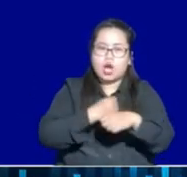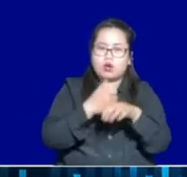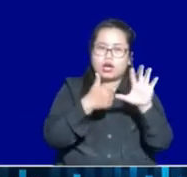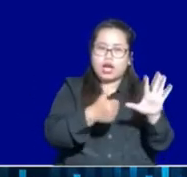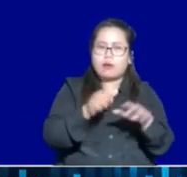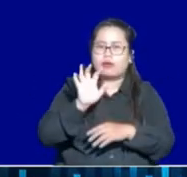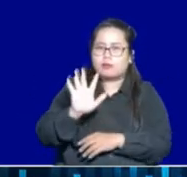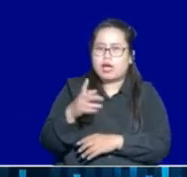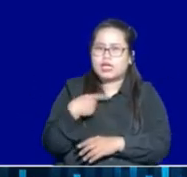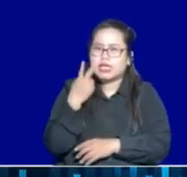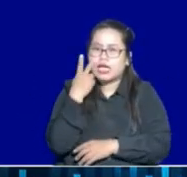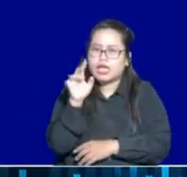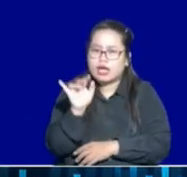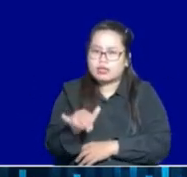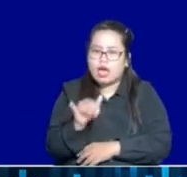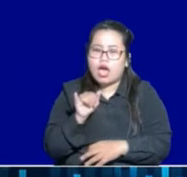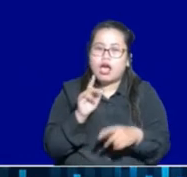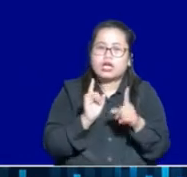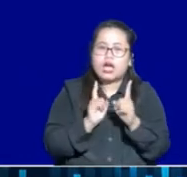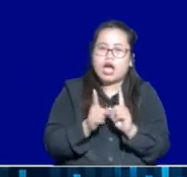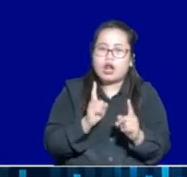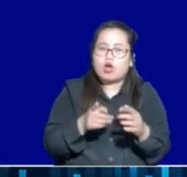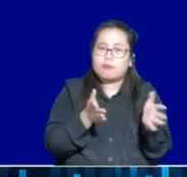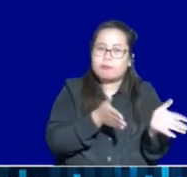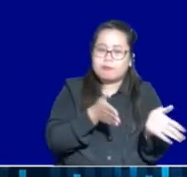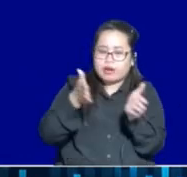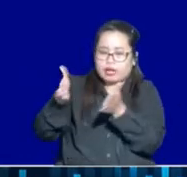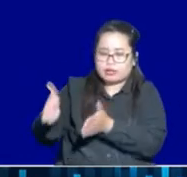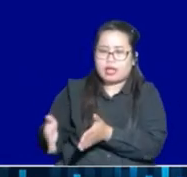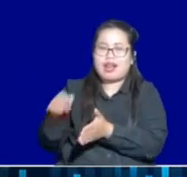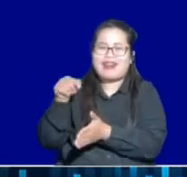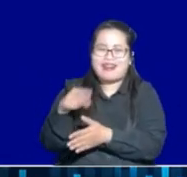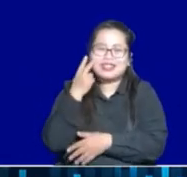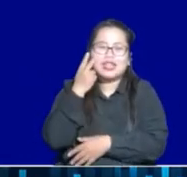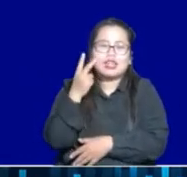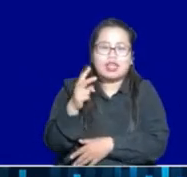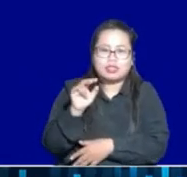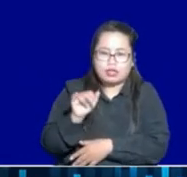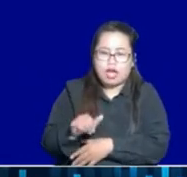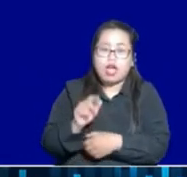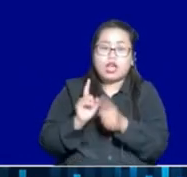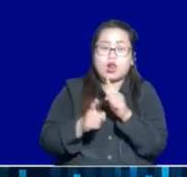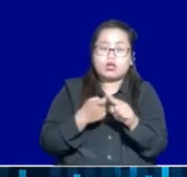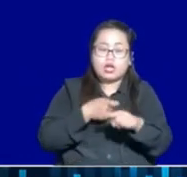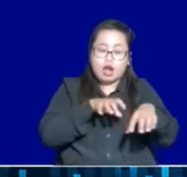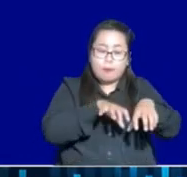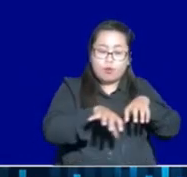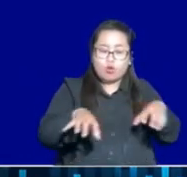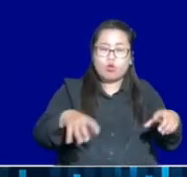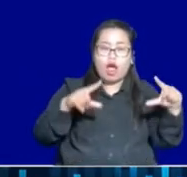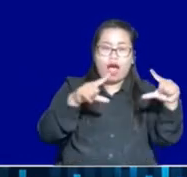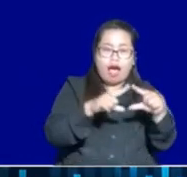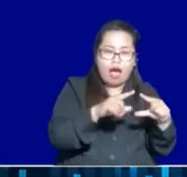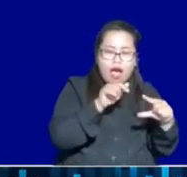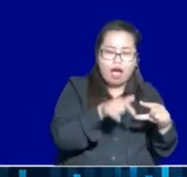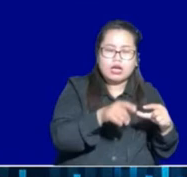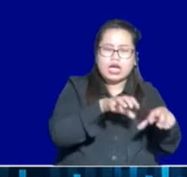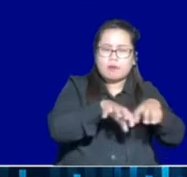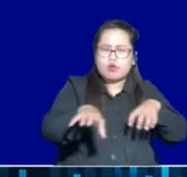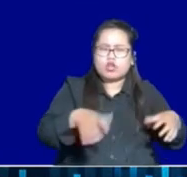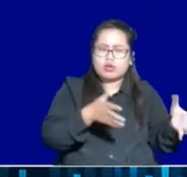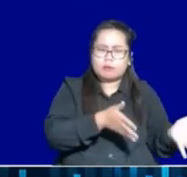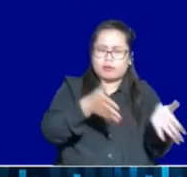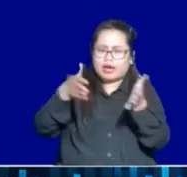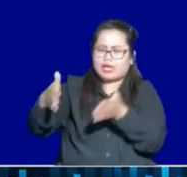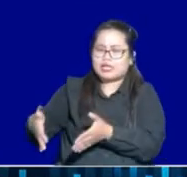nearby trees, so nearby products. So the idea is that knowing where you are now can facilitate figuring out what